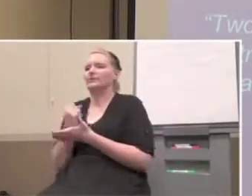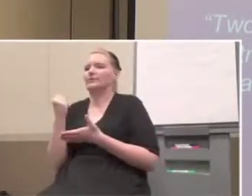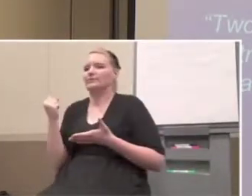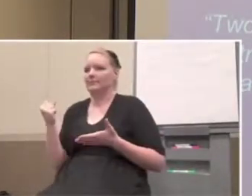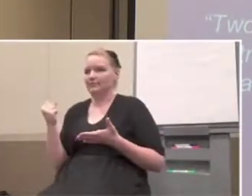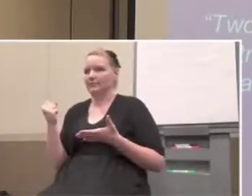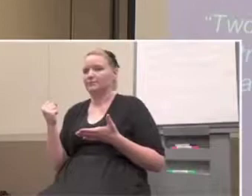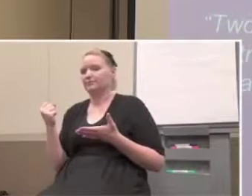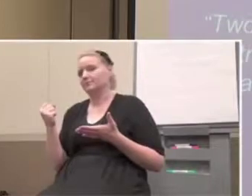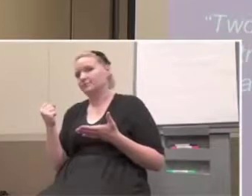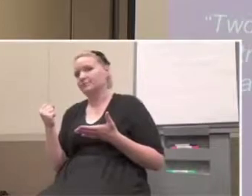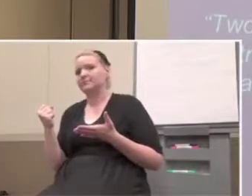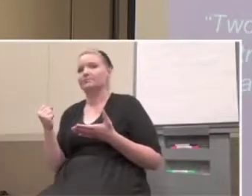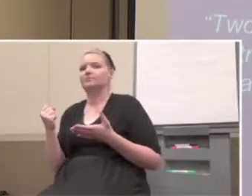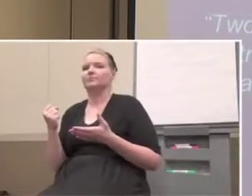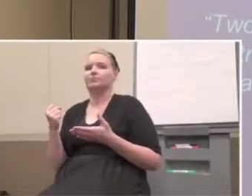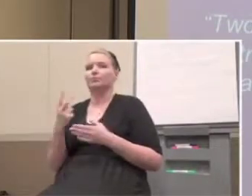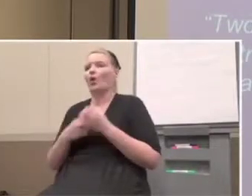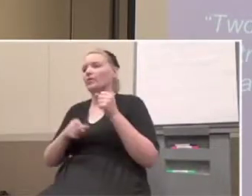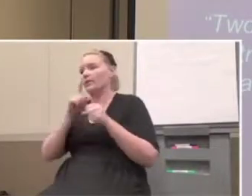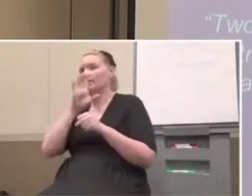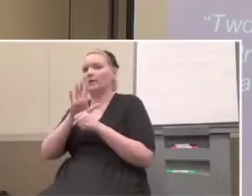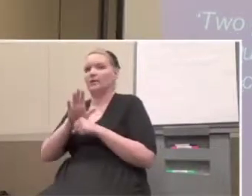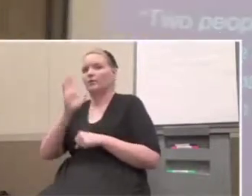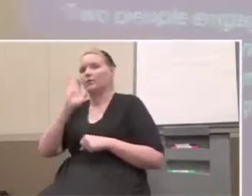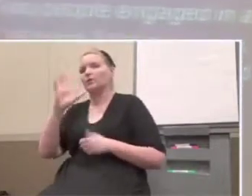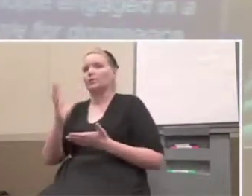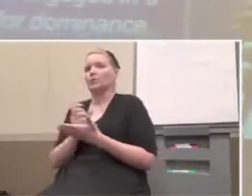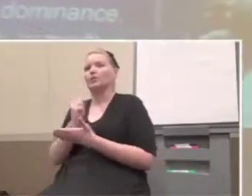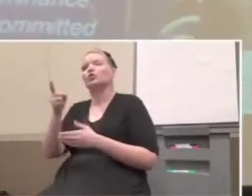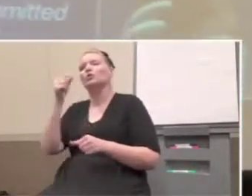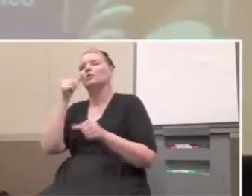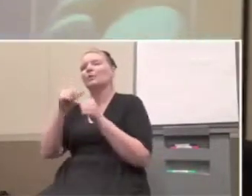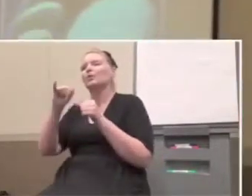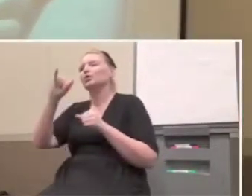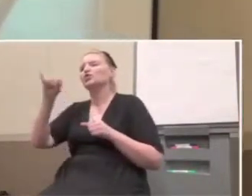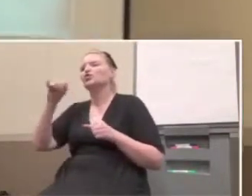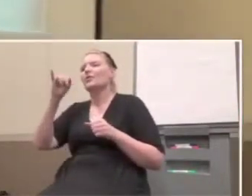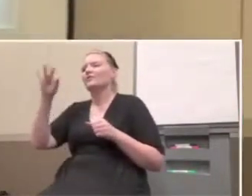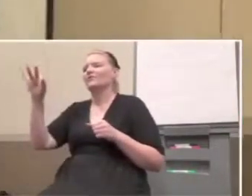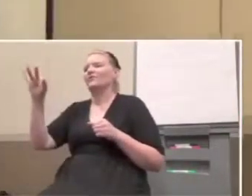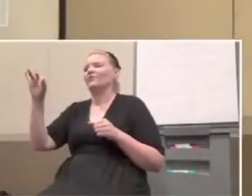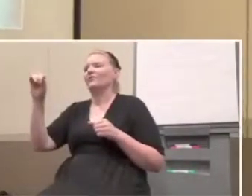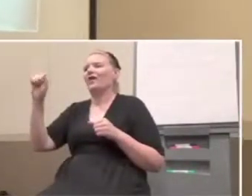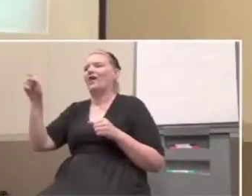So, remember who Jeff Foxworthy was? Or is? He's still alive.